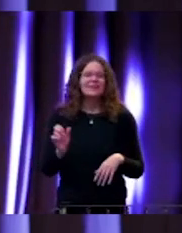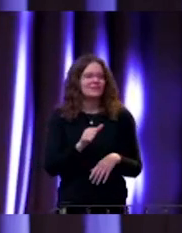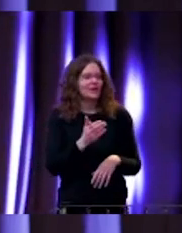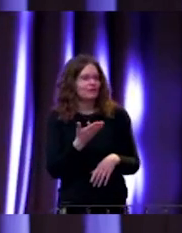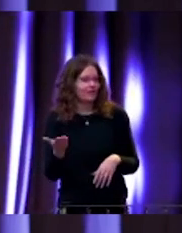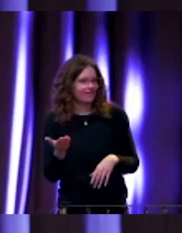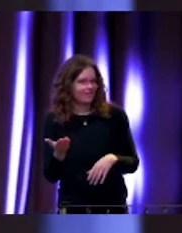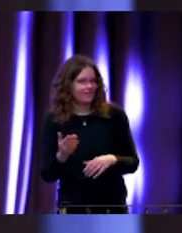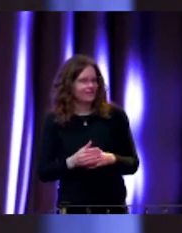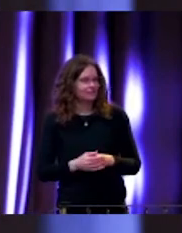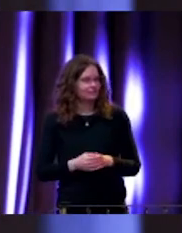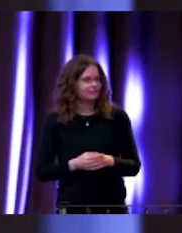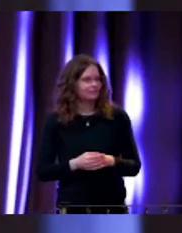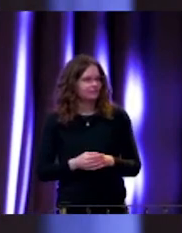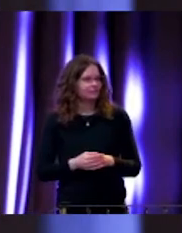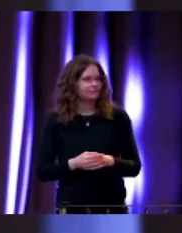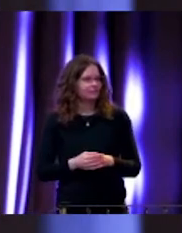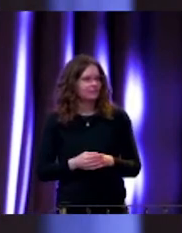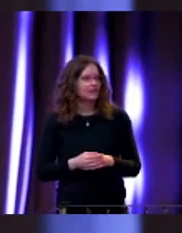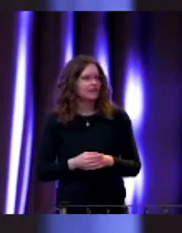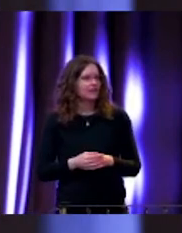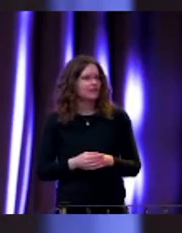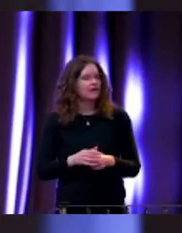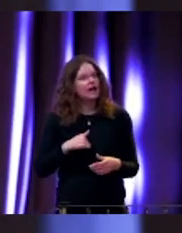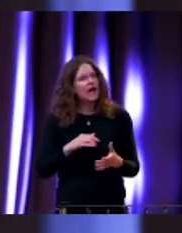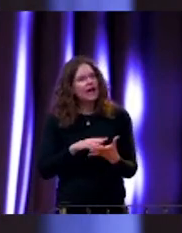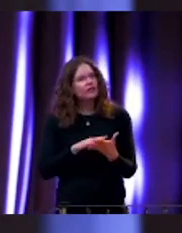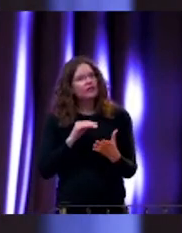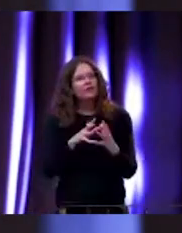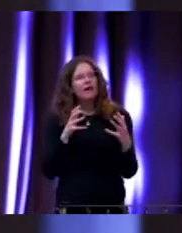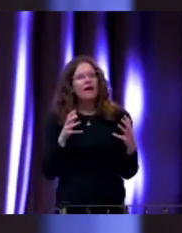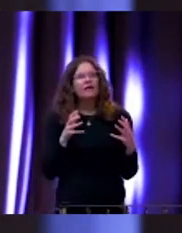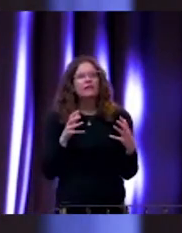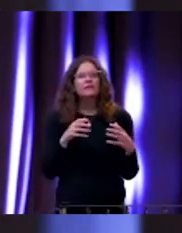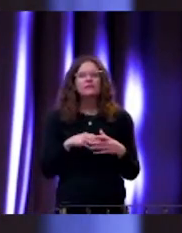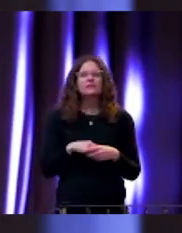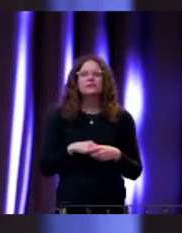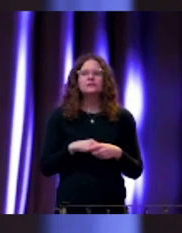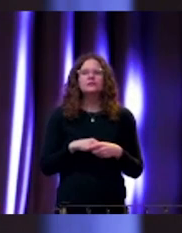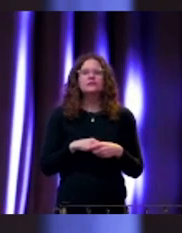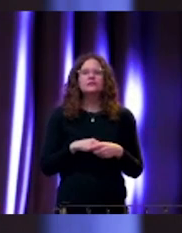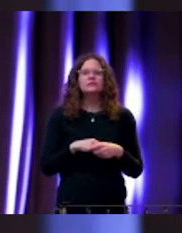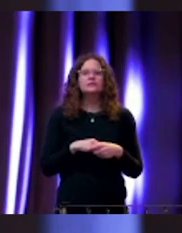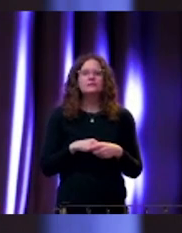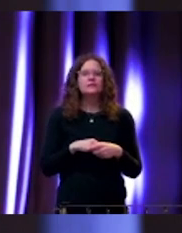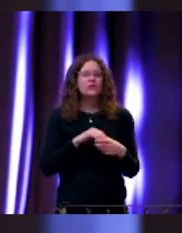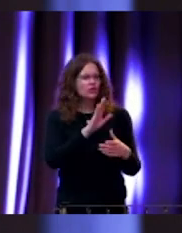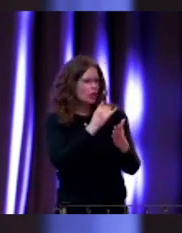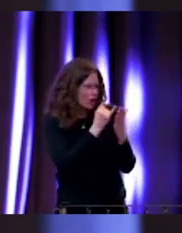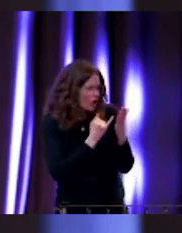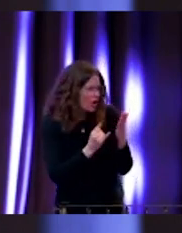not only do things matter, right? The work that everyone's doing matters. It's how you got to that